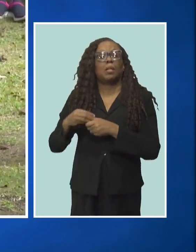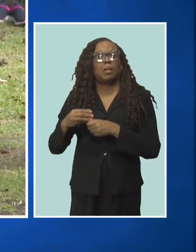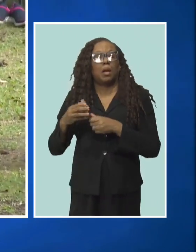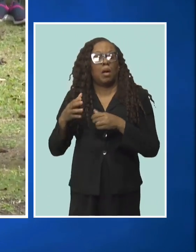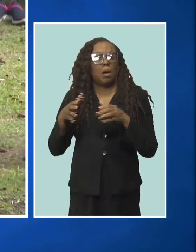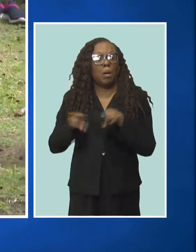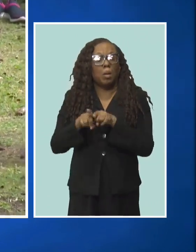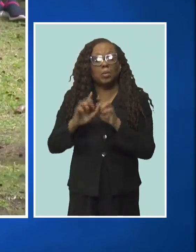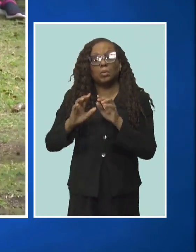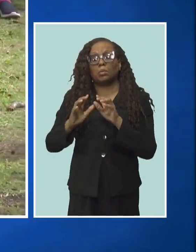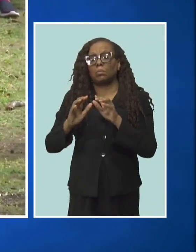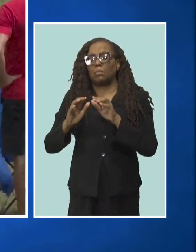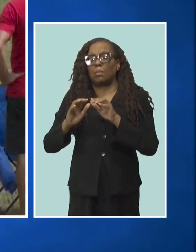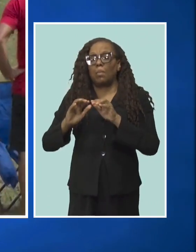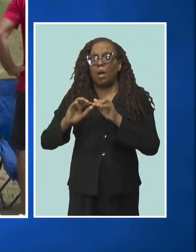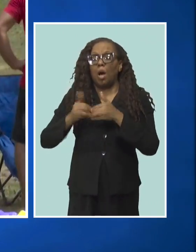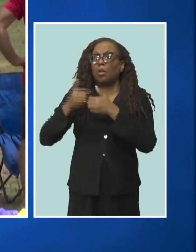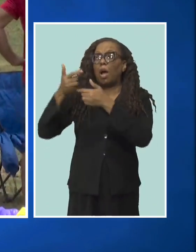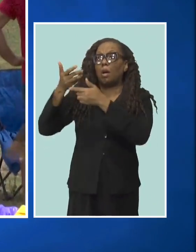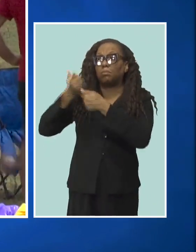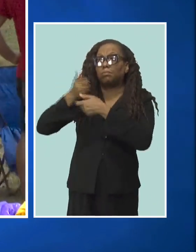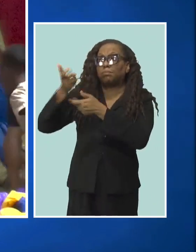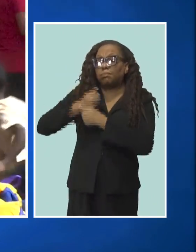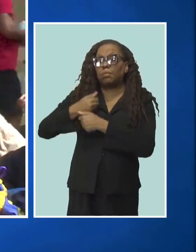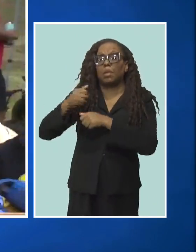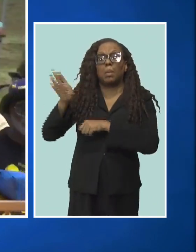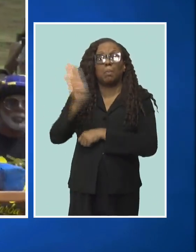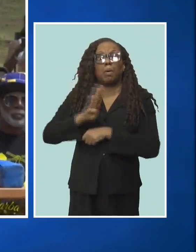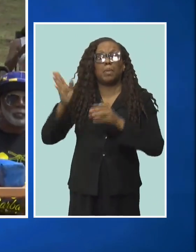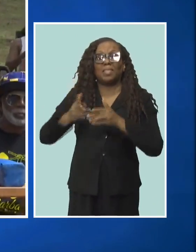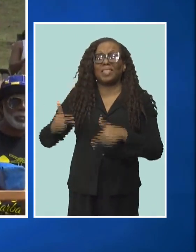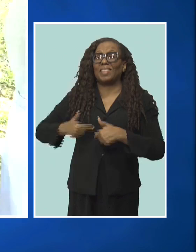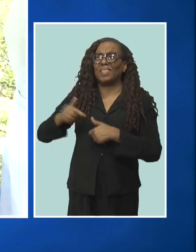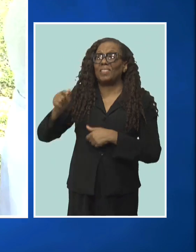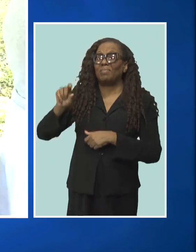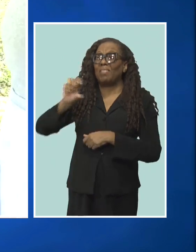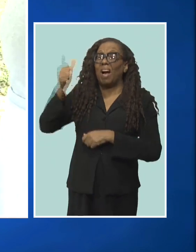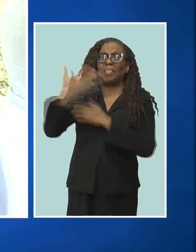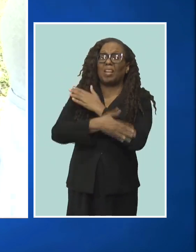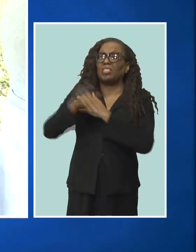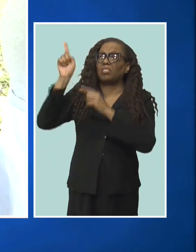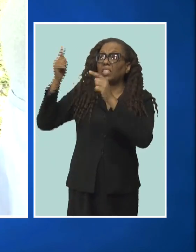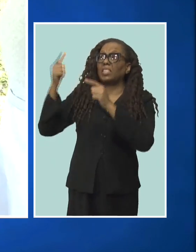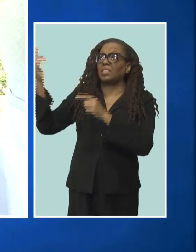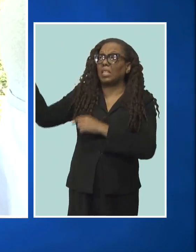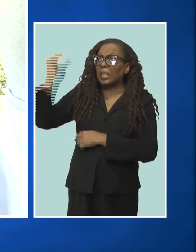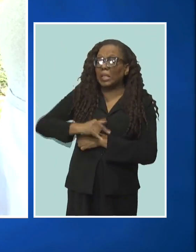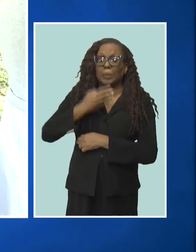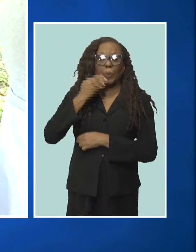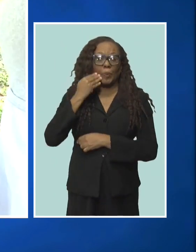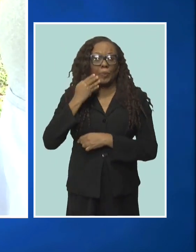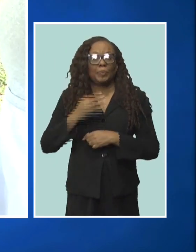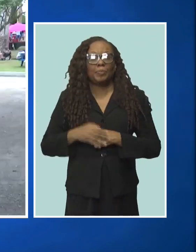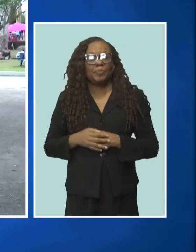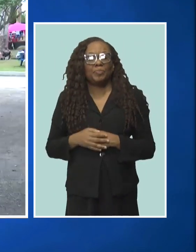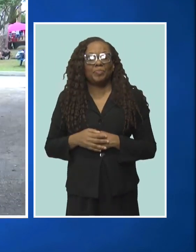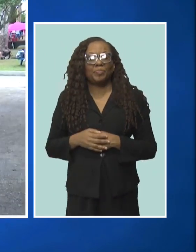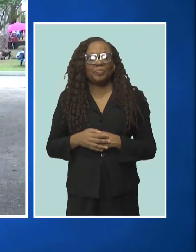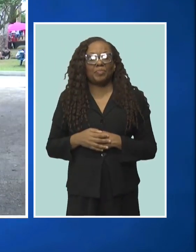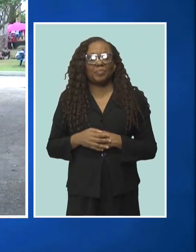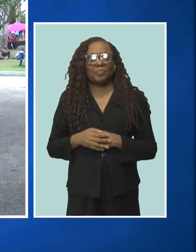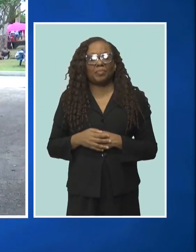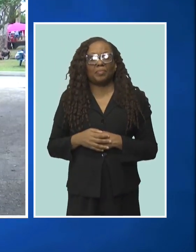home while taking in the sights and scenes at Gathering on the Hill at the Farley Hill National Park. We haven't talked about it a